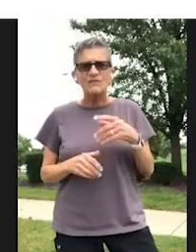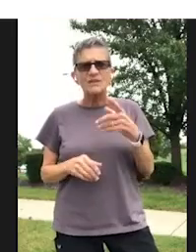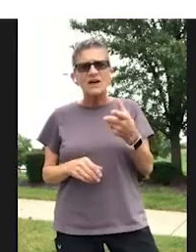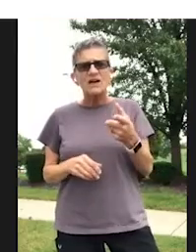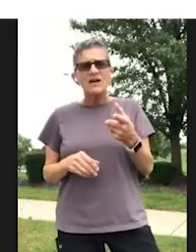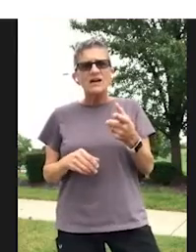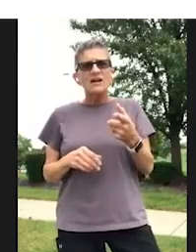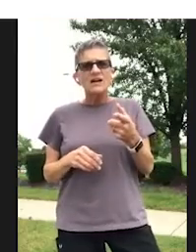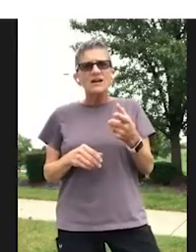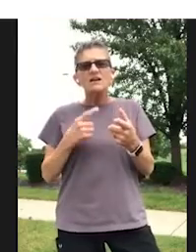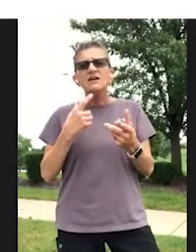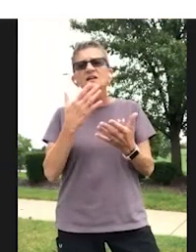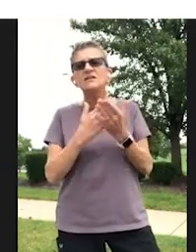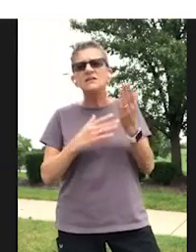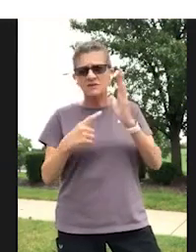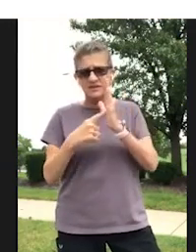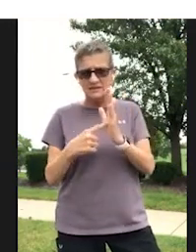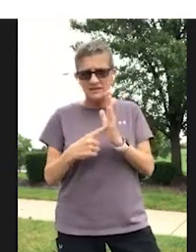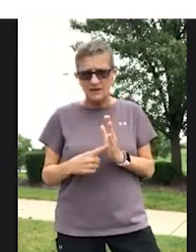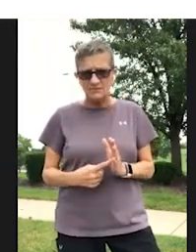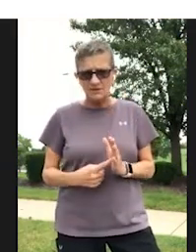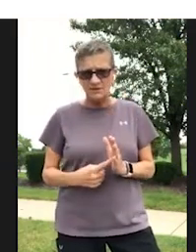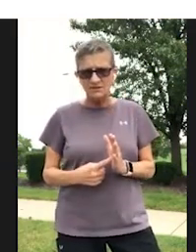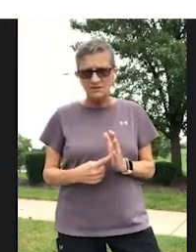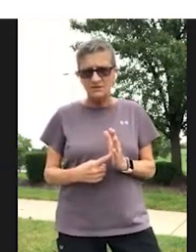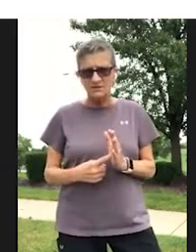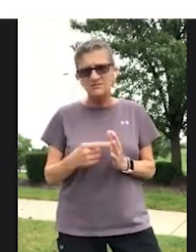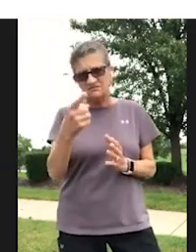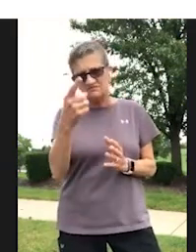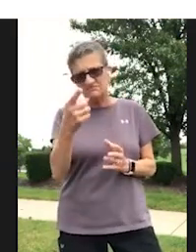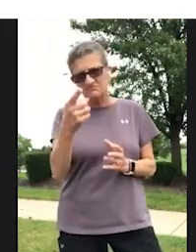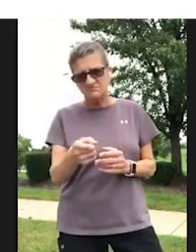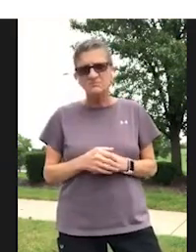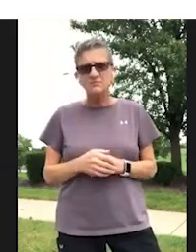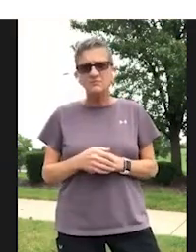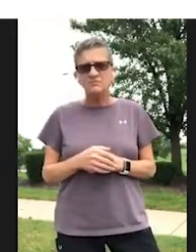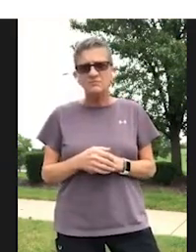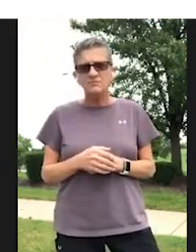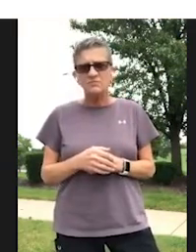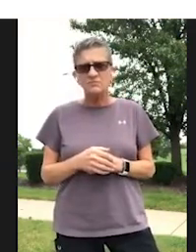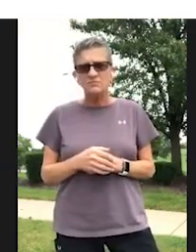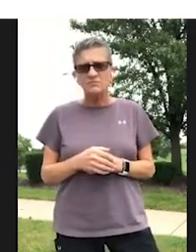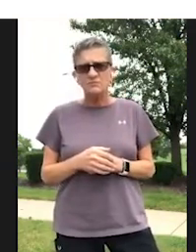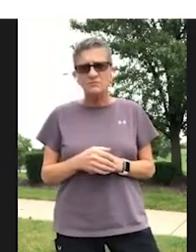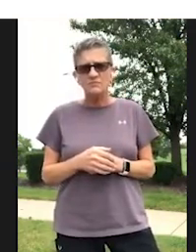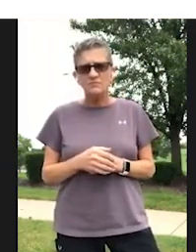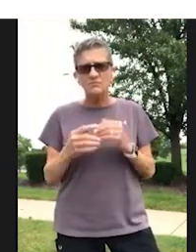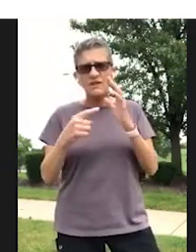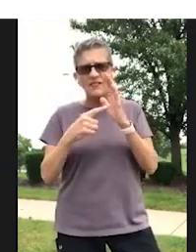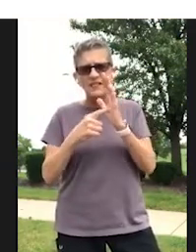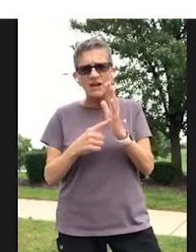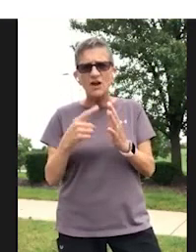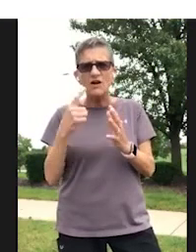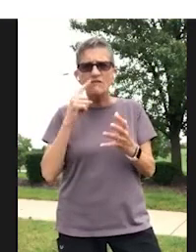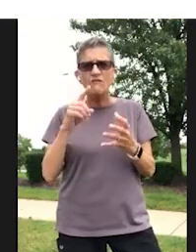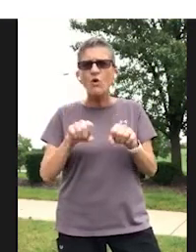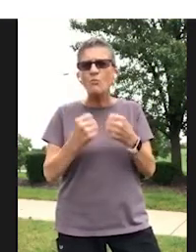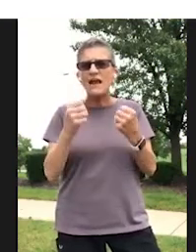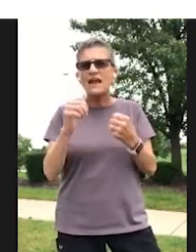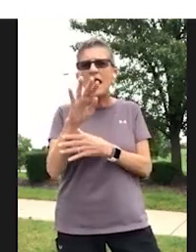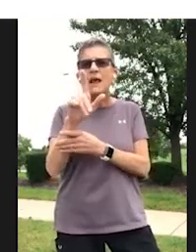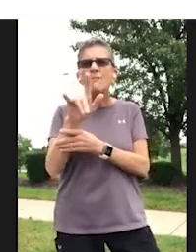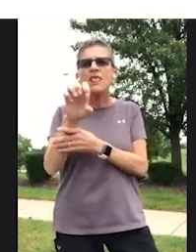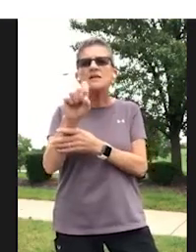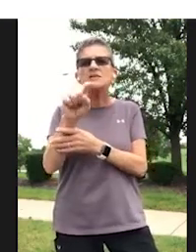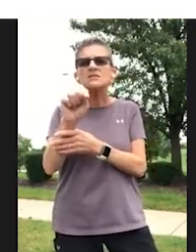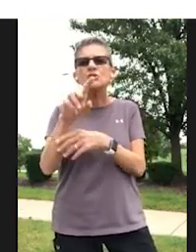So some examples, well, here are some examples that we have for breaking ableist norms in the classroom